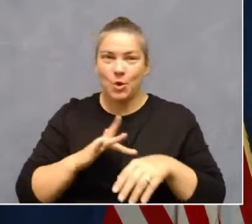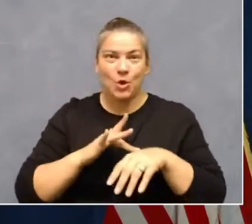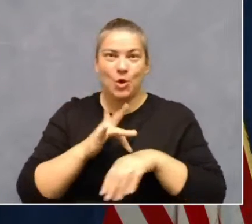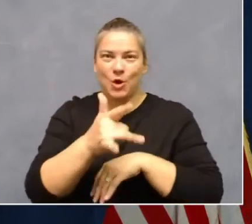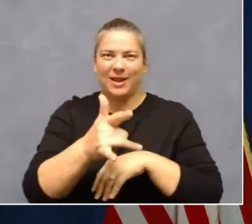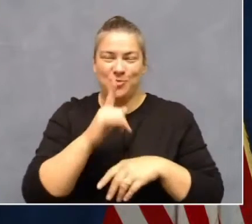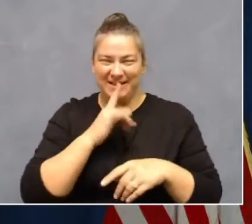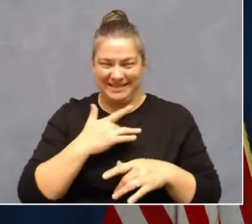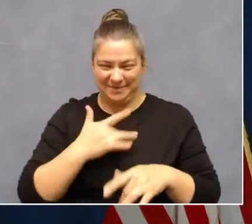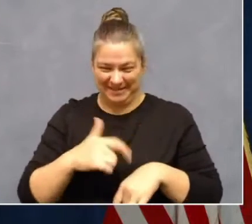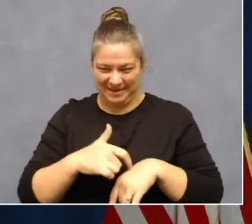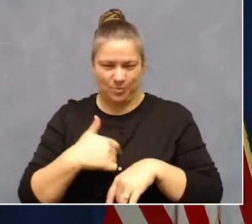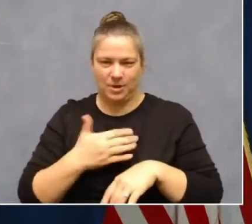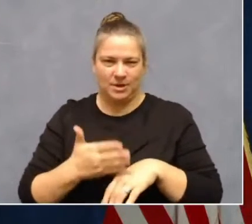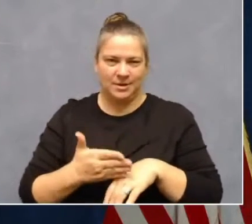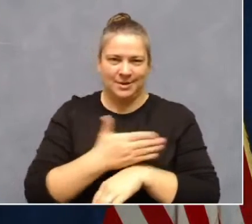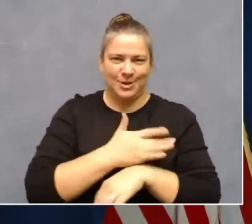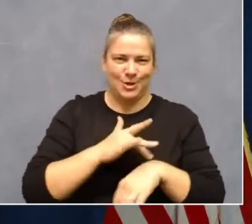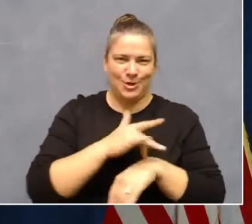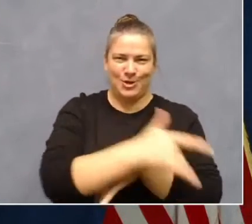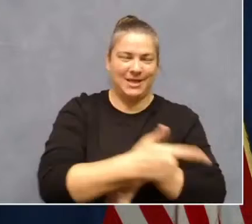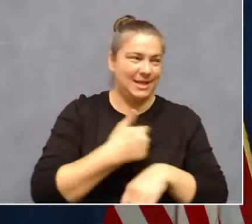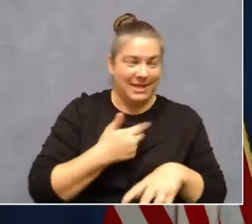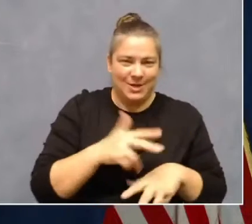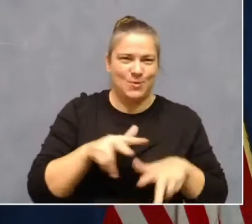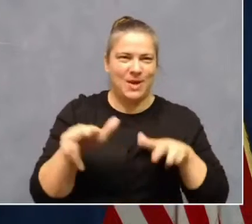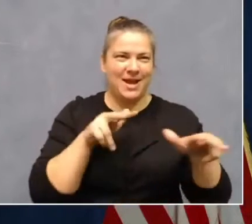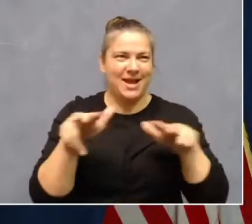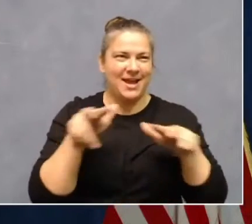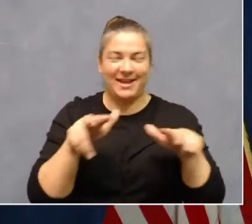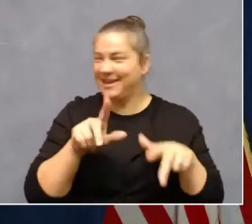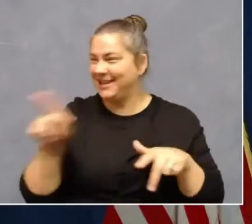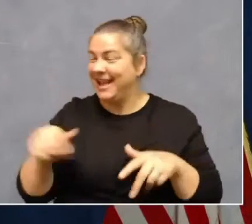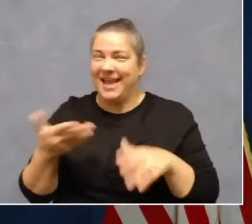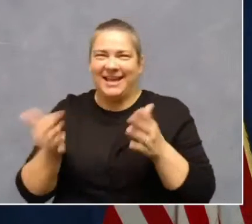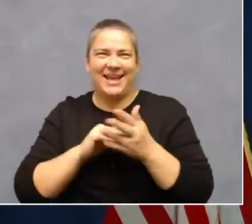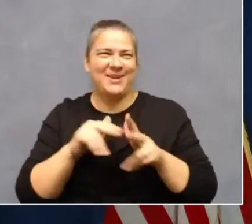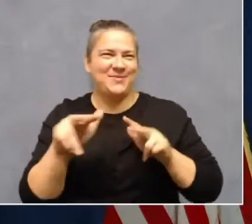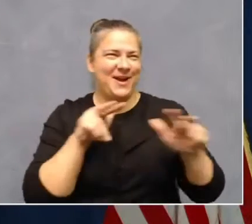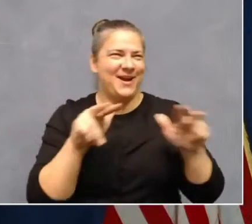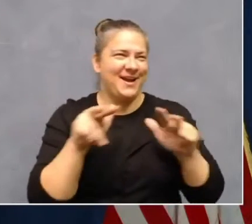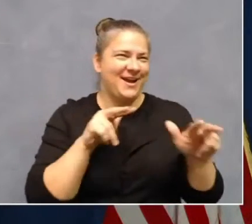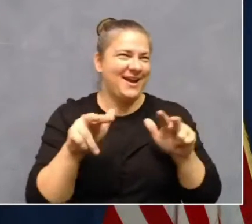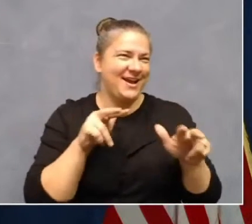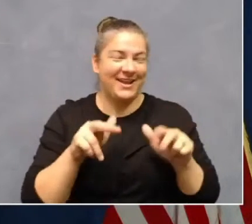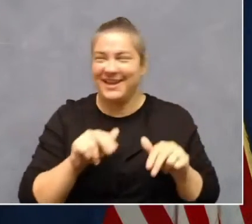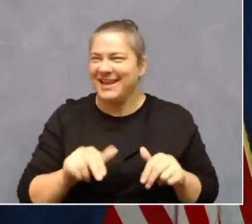would, went for a walk and then went for another walk and then went for another walk.